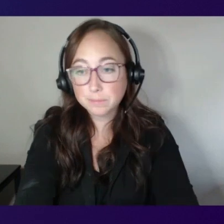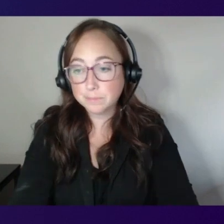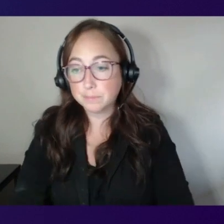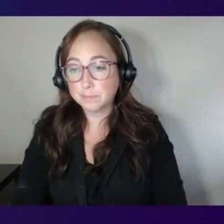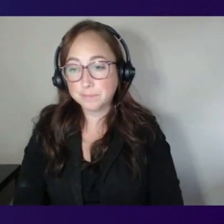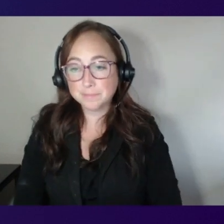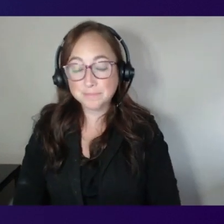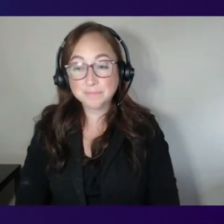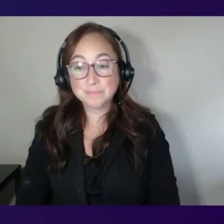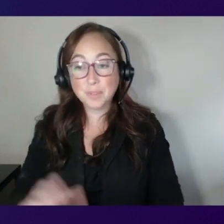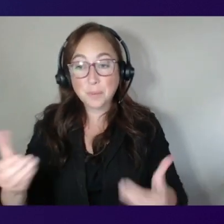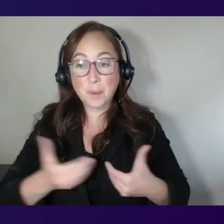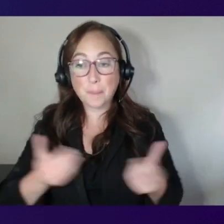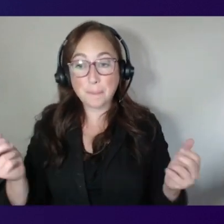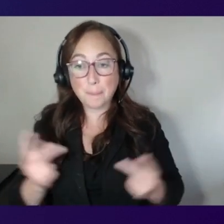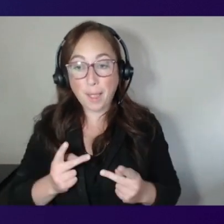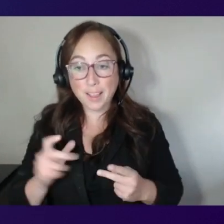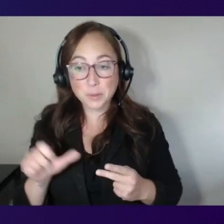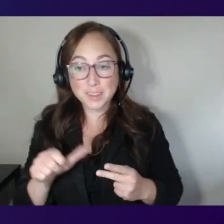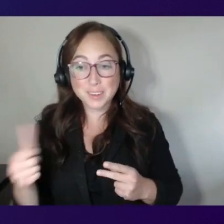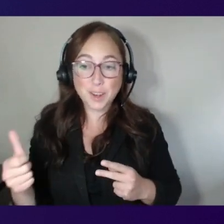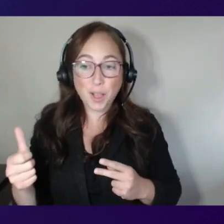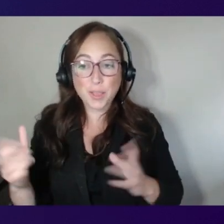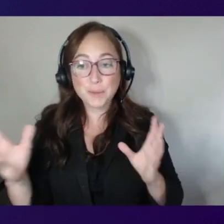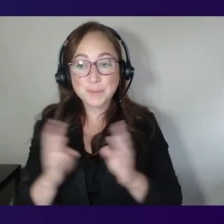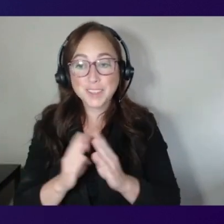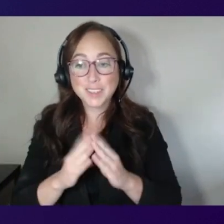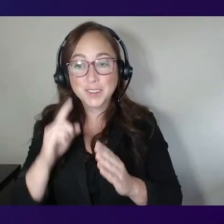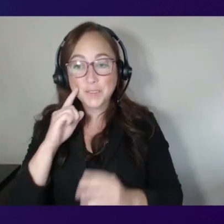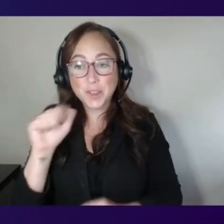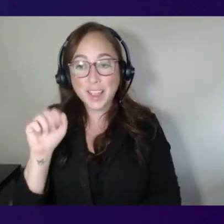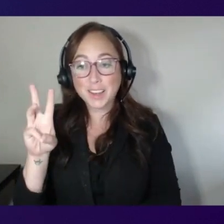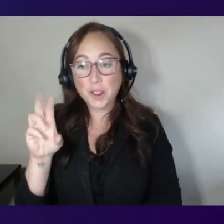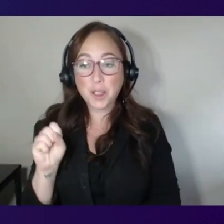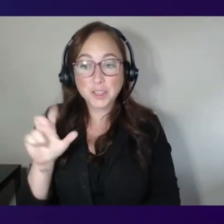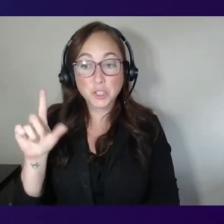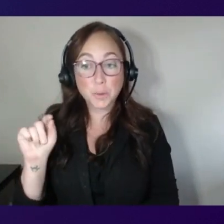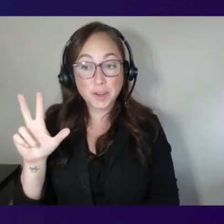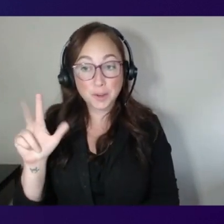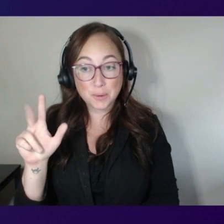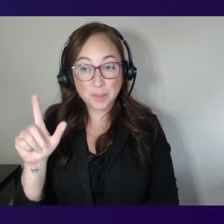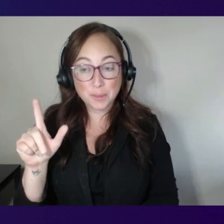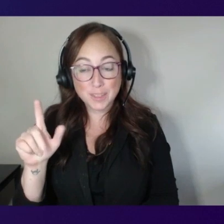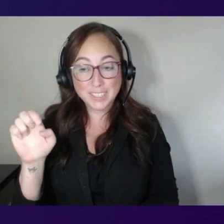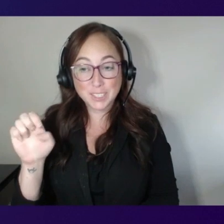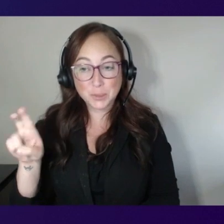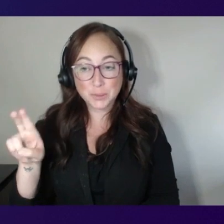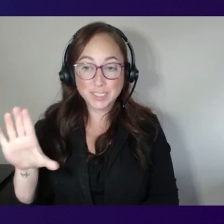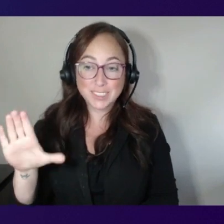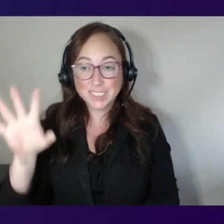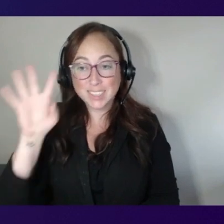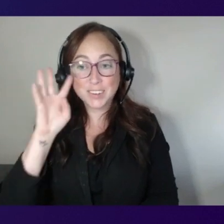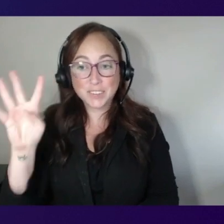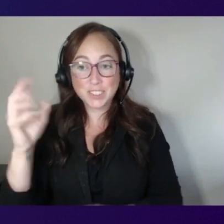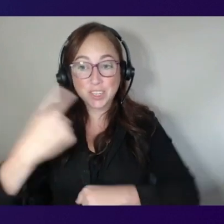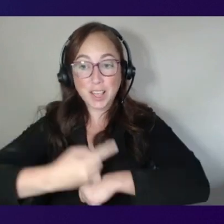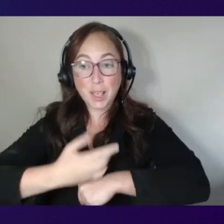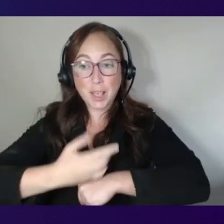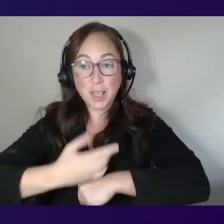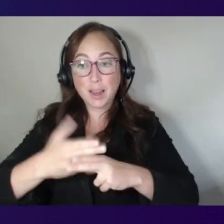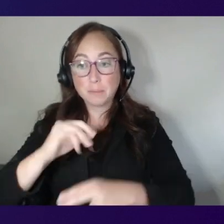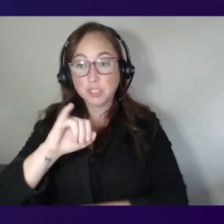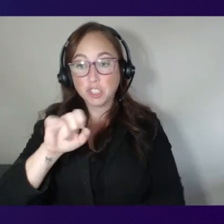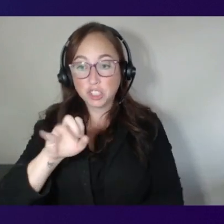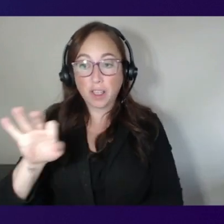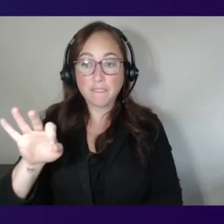Everyone, welcome back to another segment of the AWS 2023 End User Computing Innovation Day. My name is Jeff Marushak. I'm